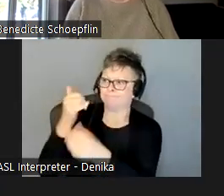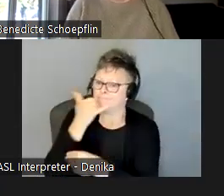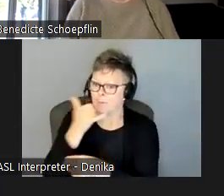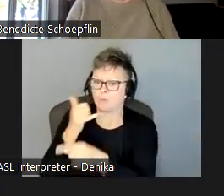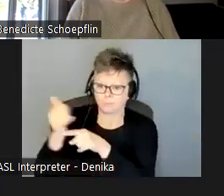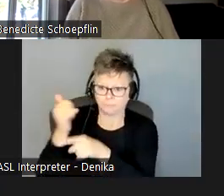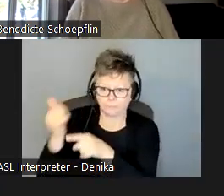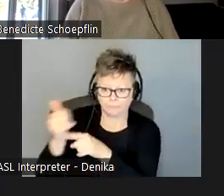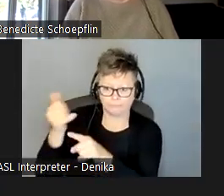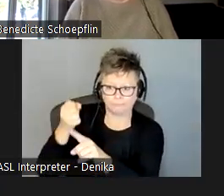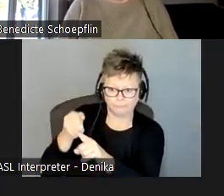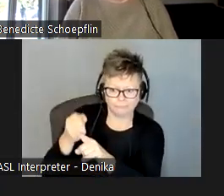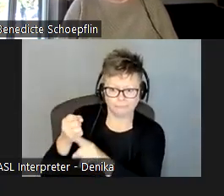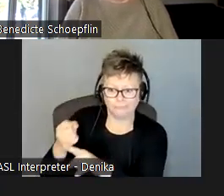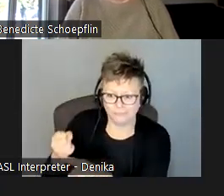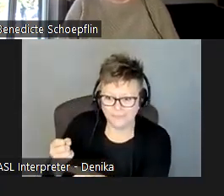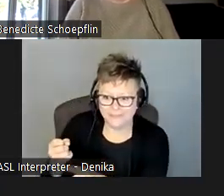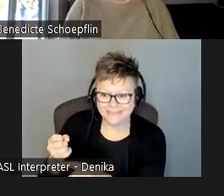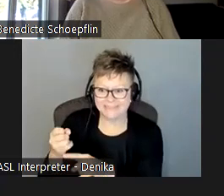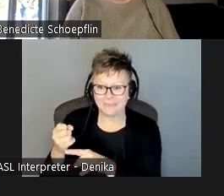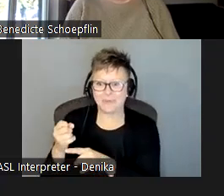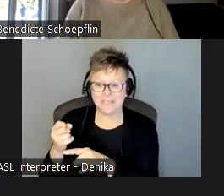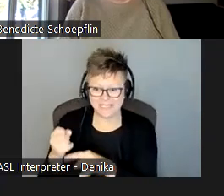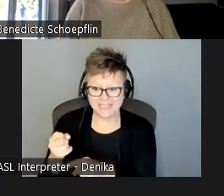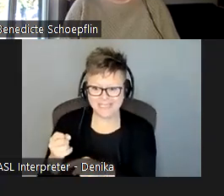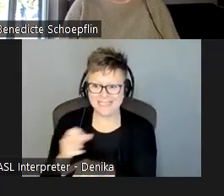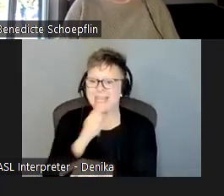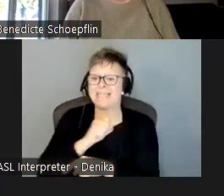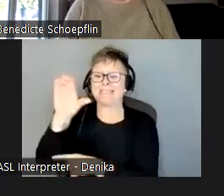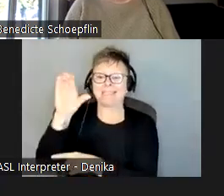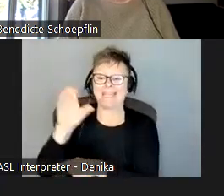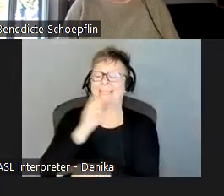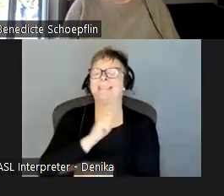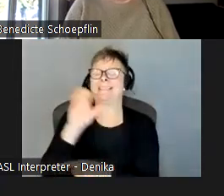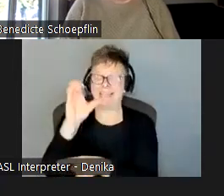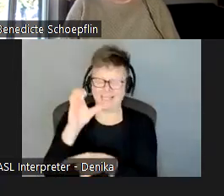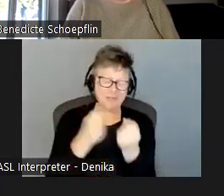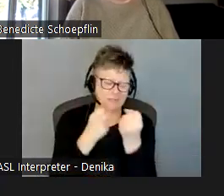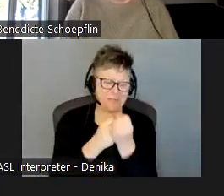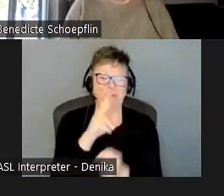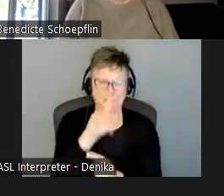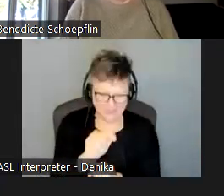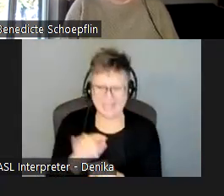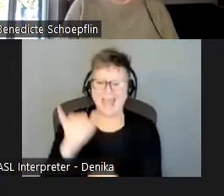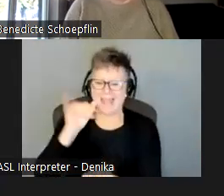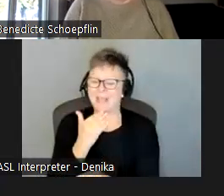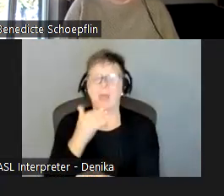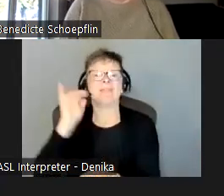then we had also sent police of jurisdiction to go and visit this lady, because this lady was spending so much